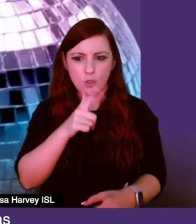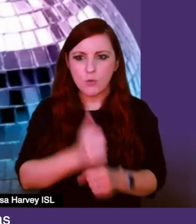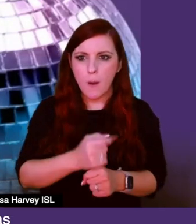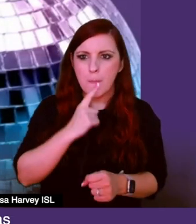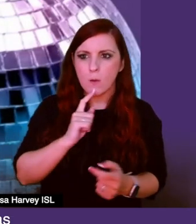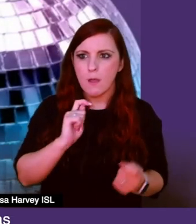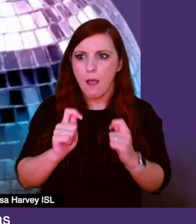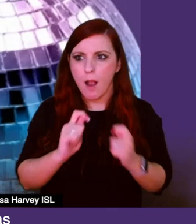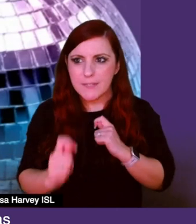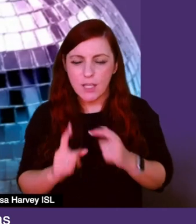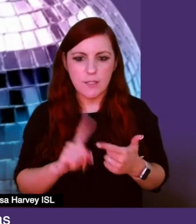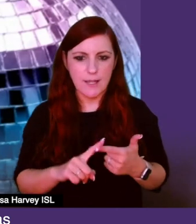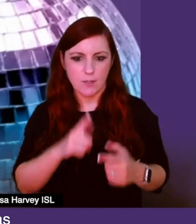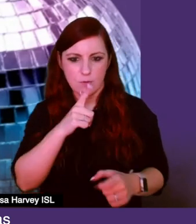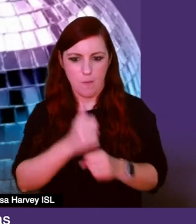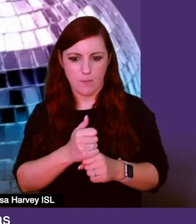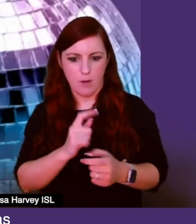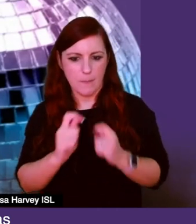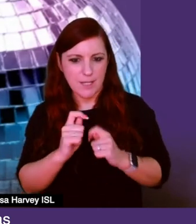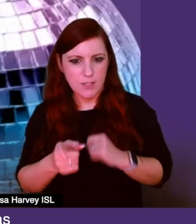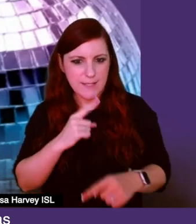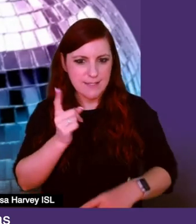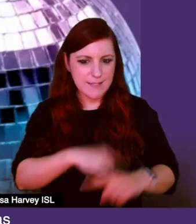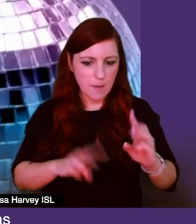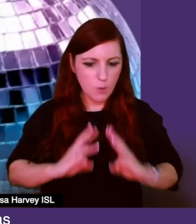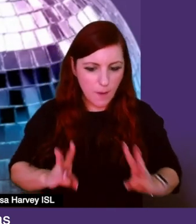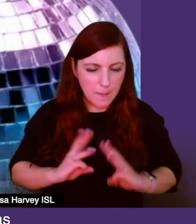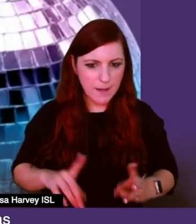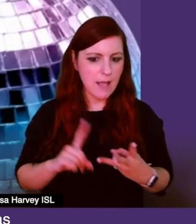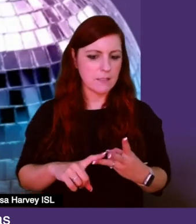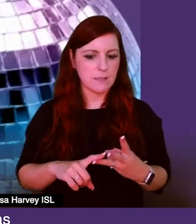our accommodations as disabled women,